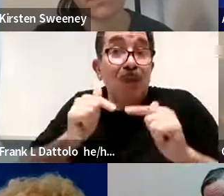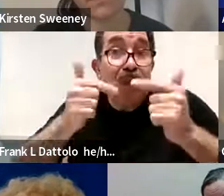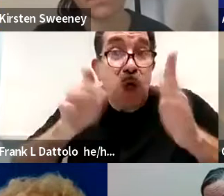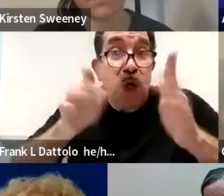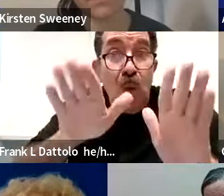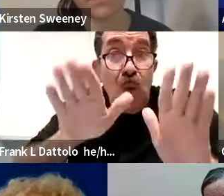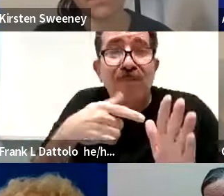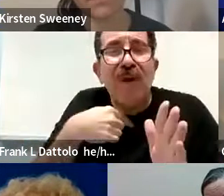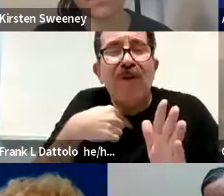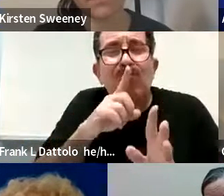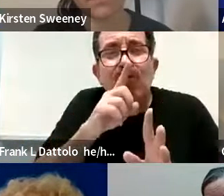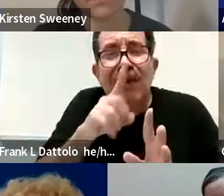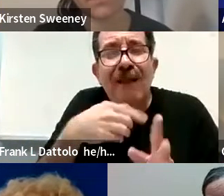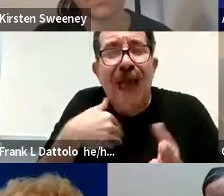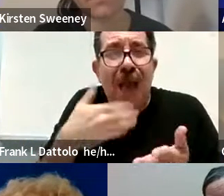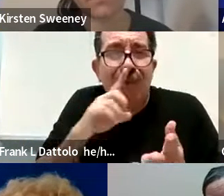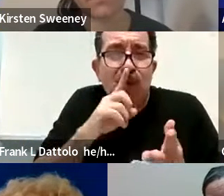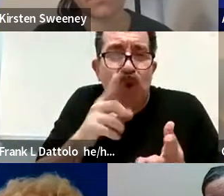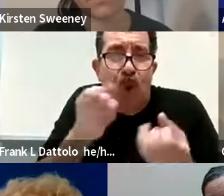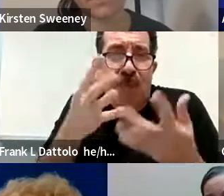sometimes that doesn't happen.